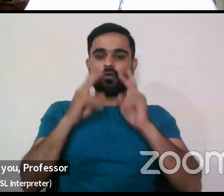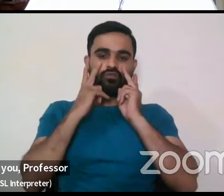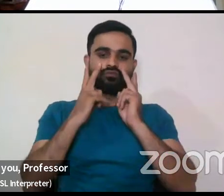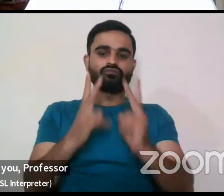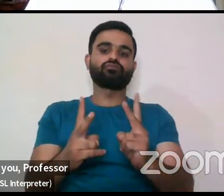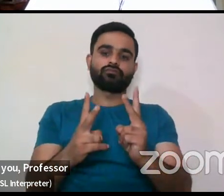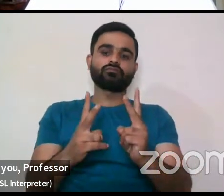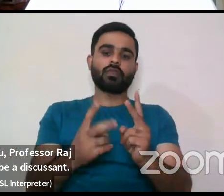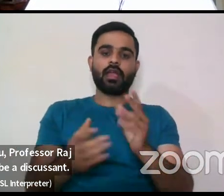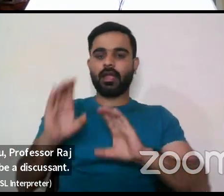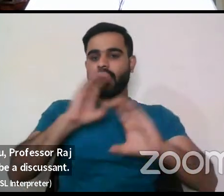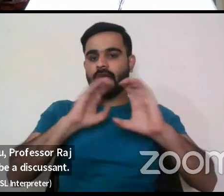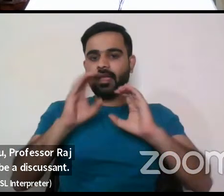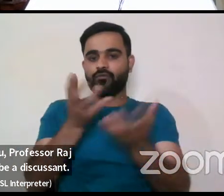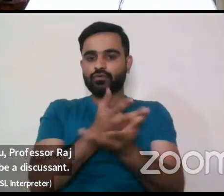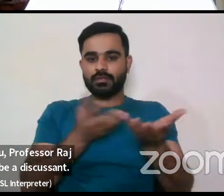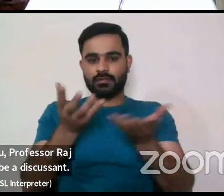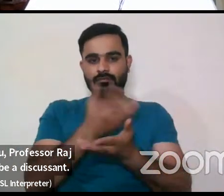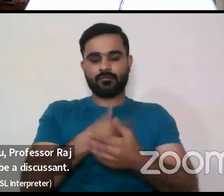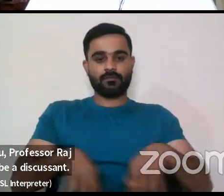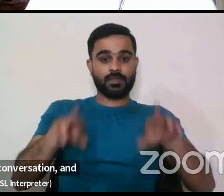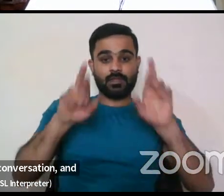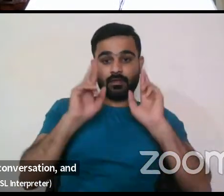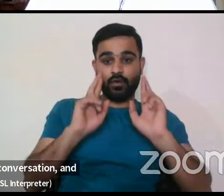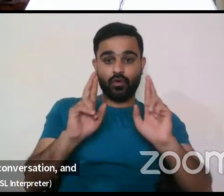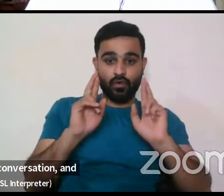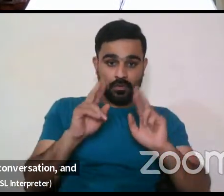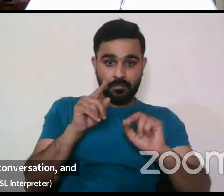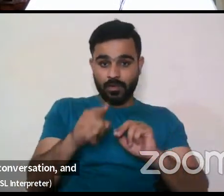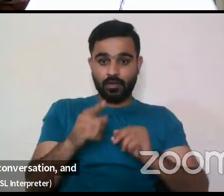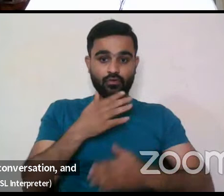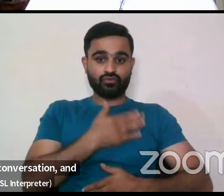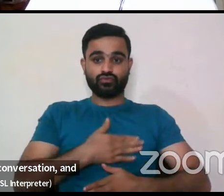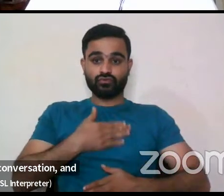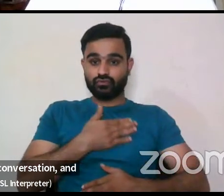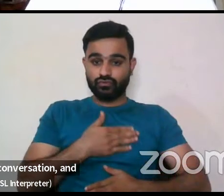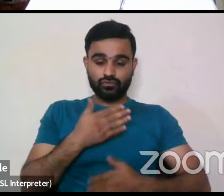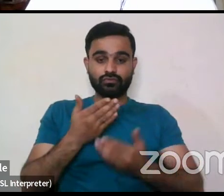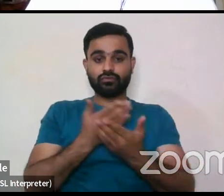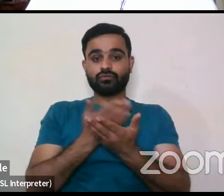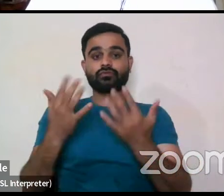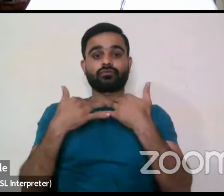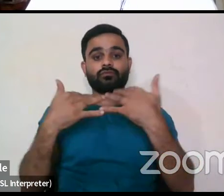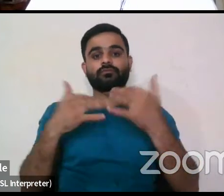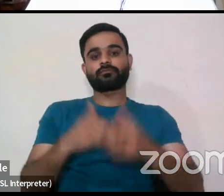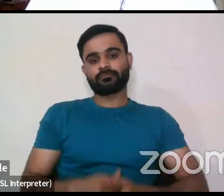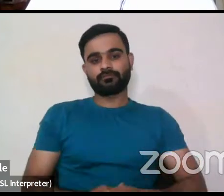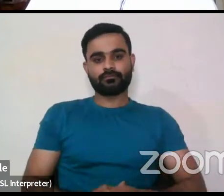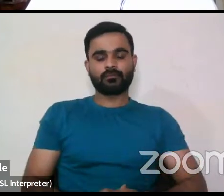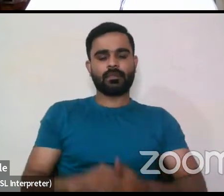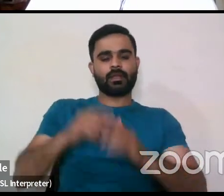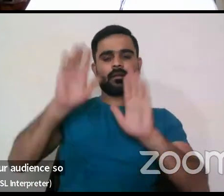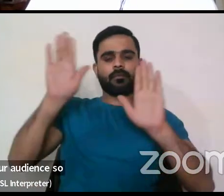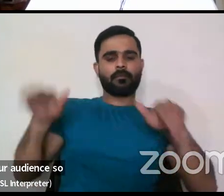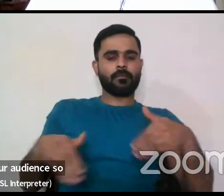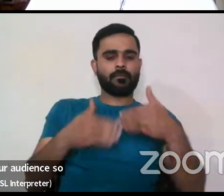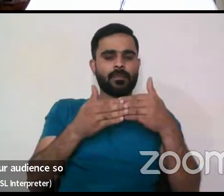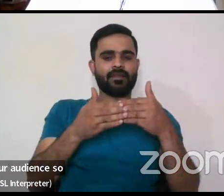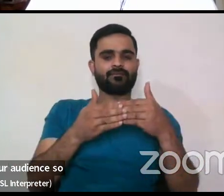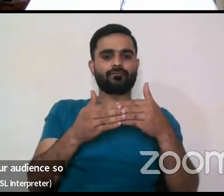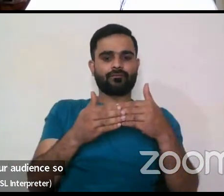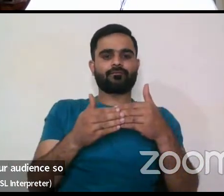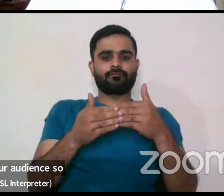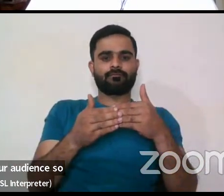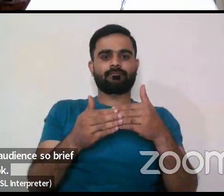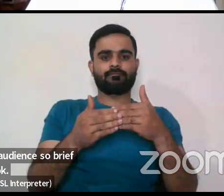to this conversation, and I hope that it is enjoyable also for our audience. So a brief introduction of the book. I like